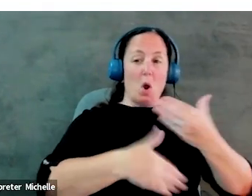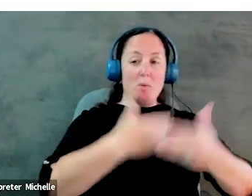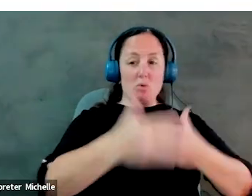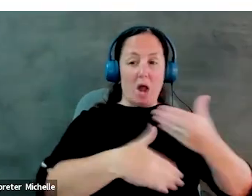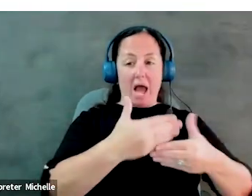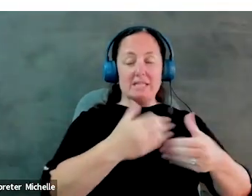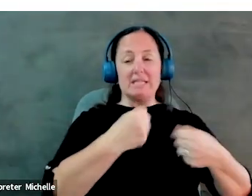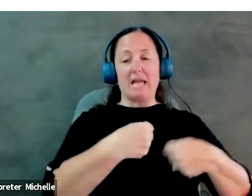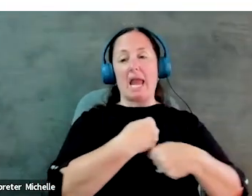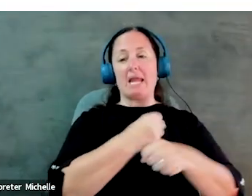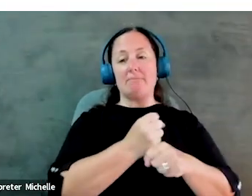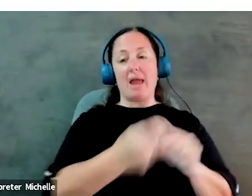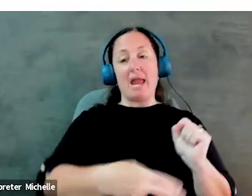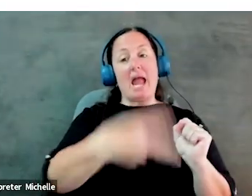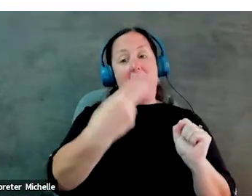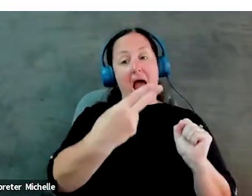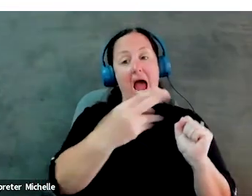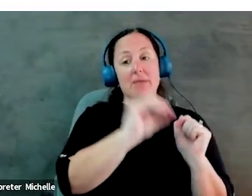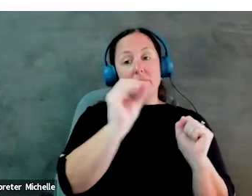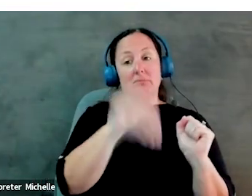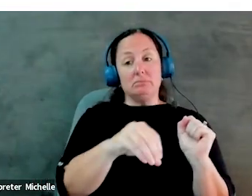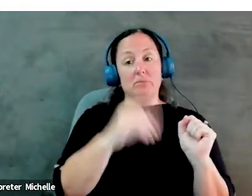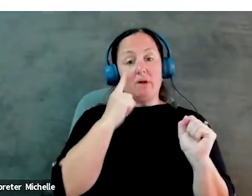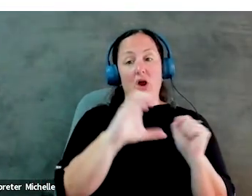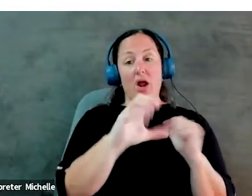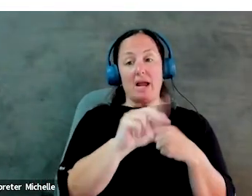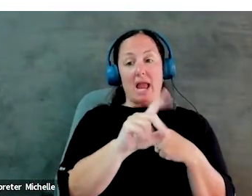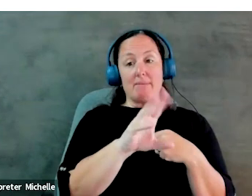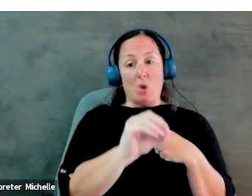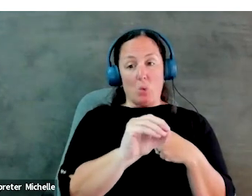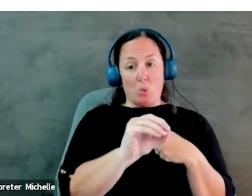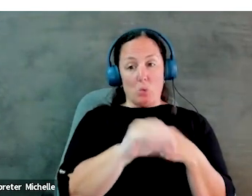process, it could generate high concentrations of cadmium